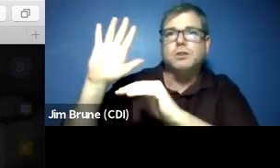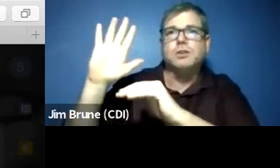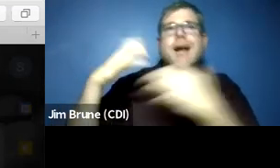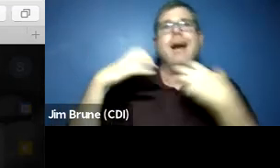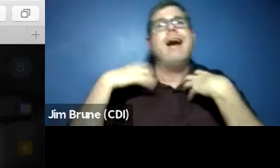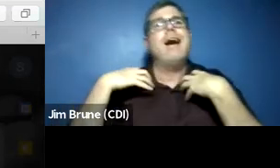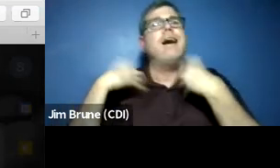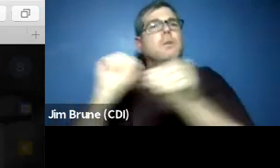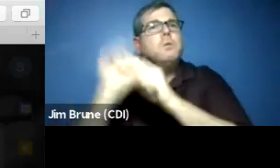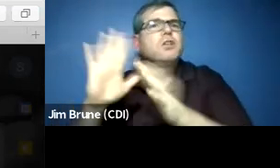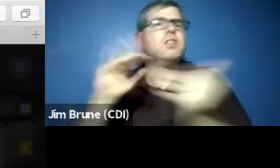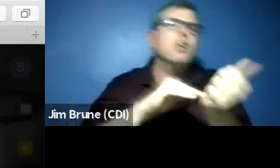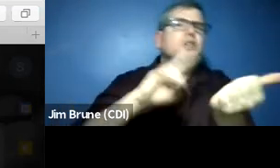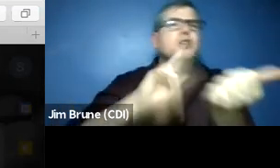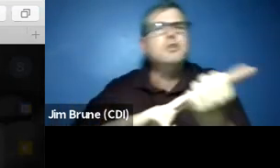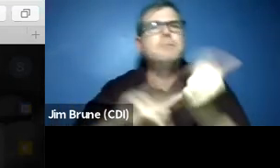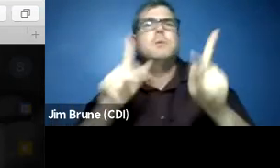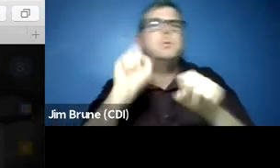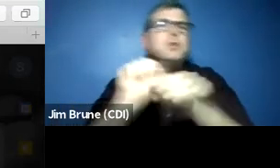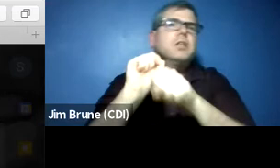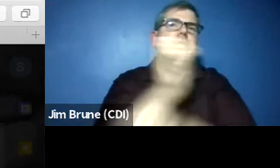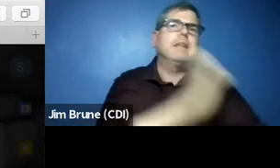tiers based on people's level of risk.